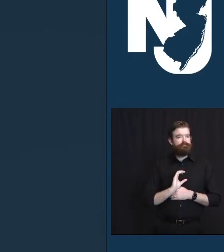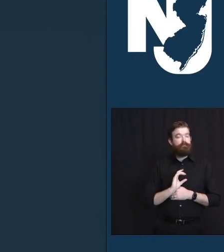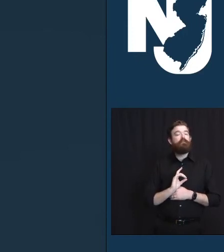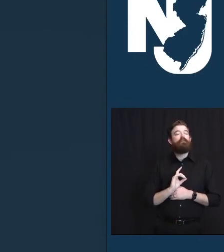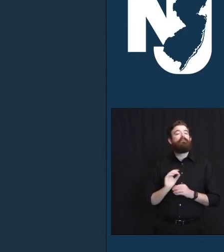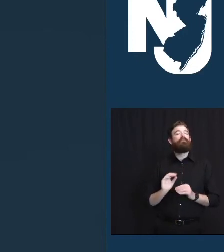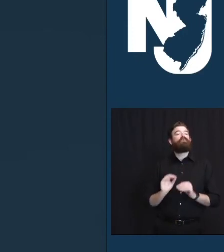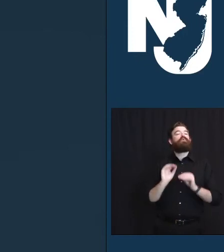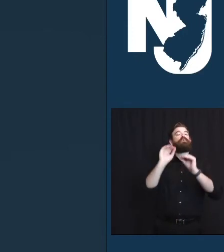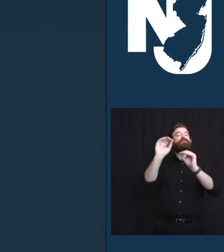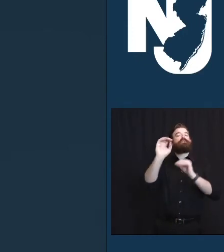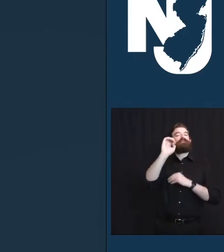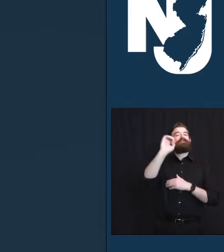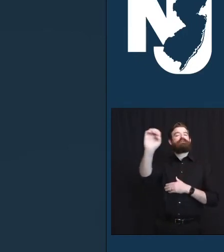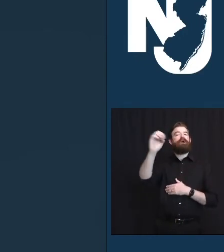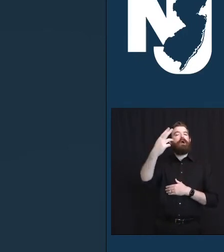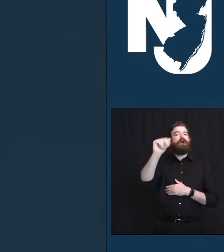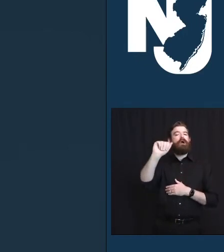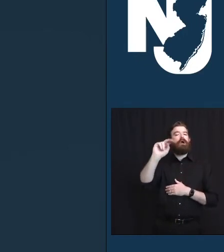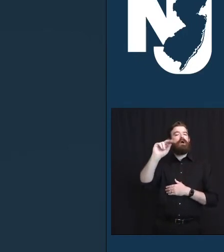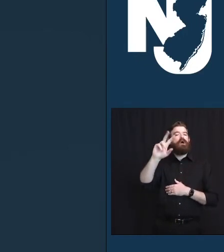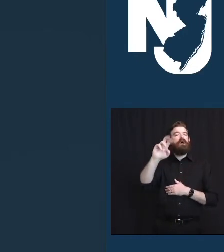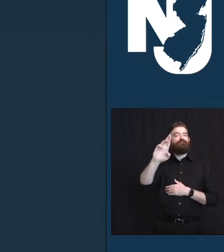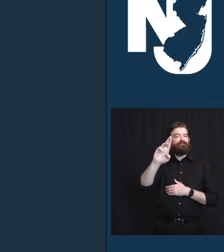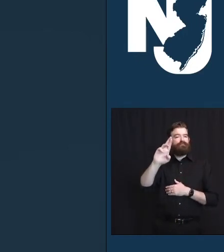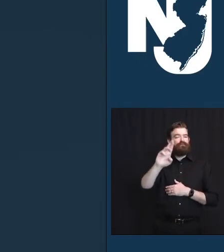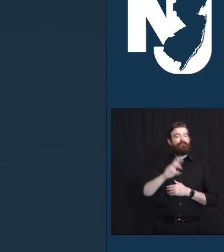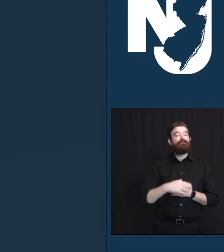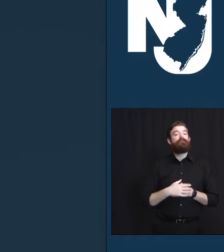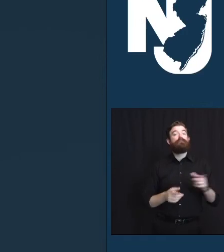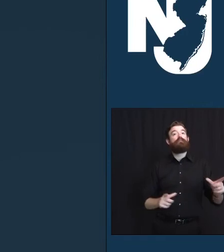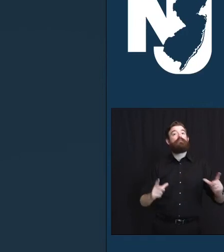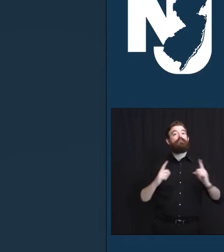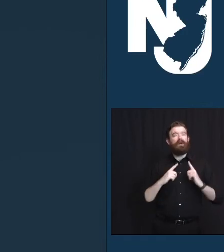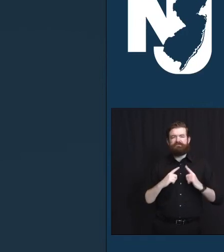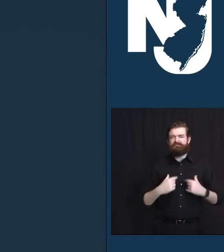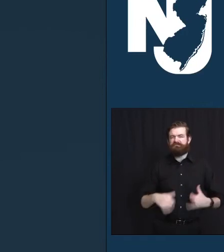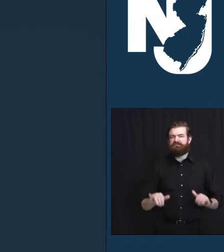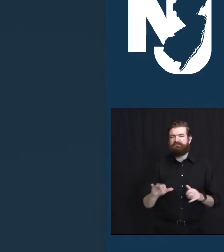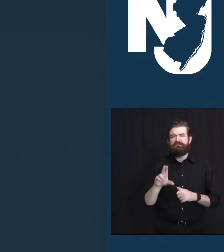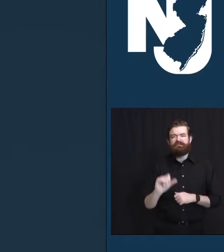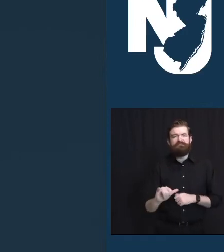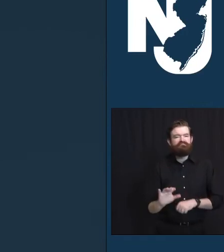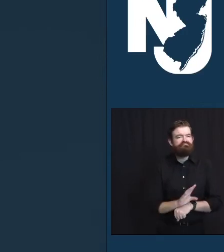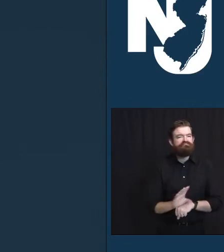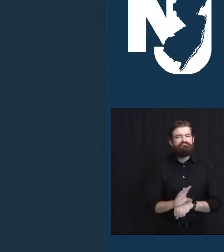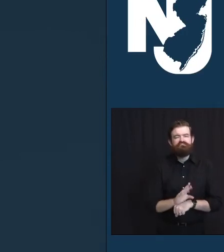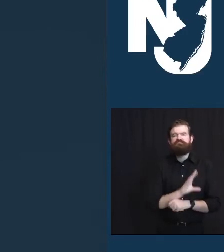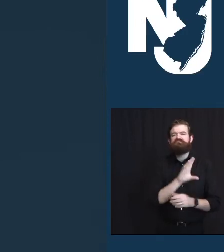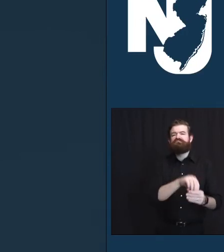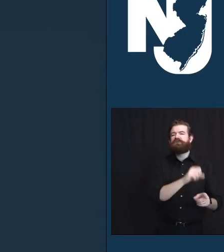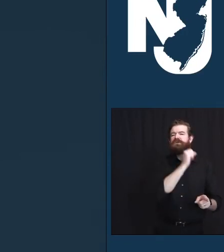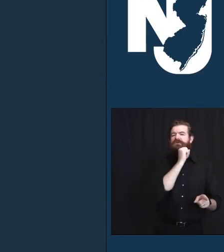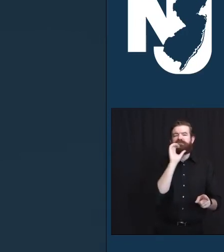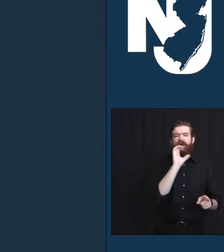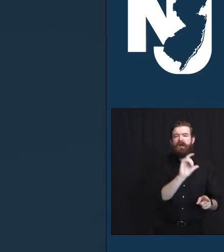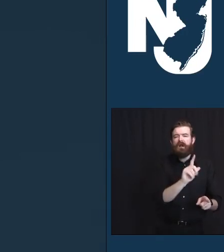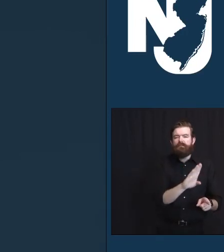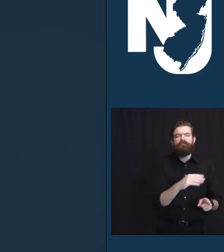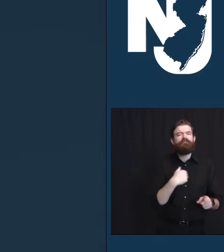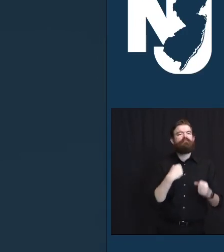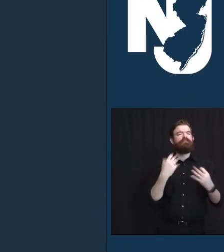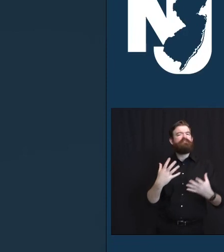Active throughout her retirement, Carmela was a member of the East Hanover Senior Citizens Club, where she made many friendships. Those friends and her family will